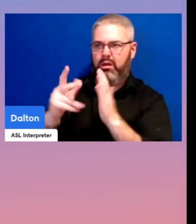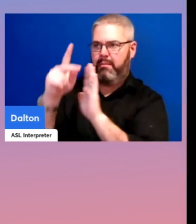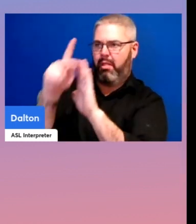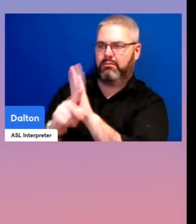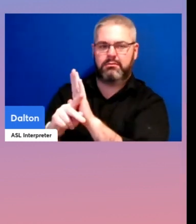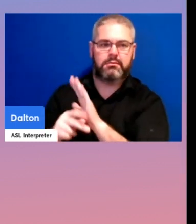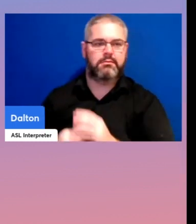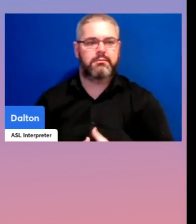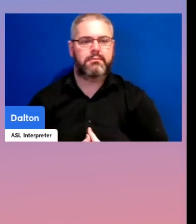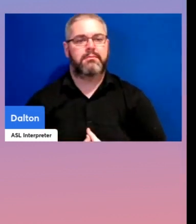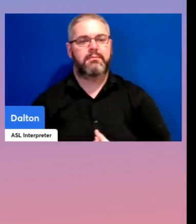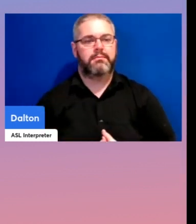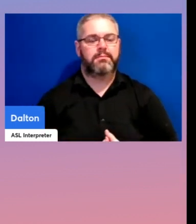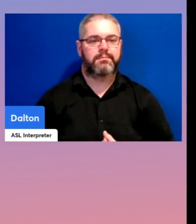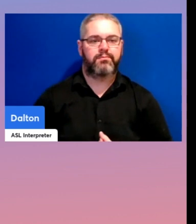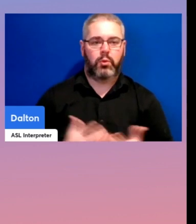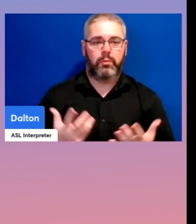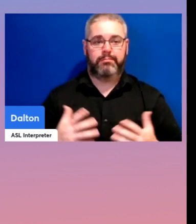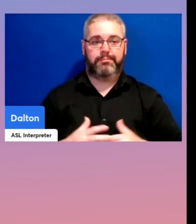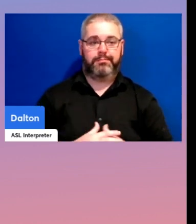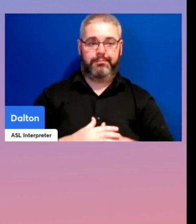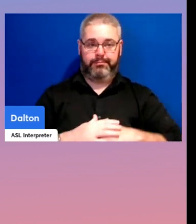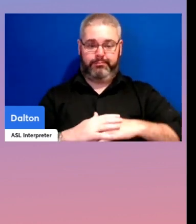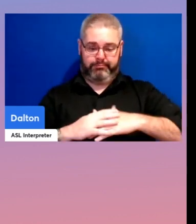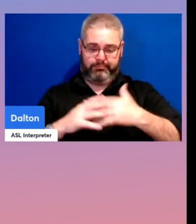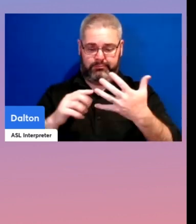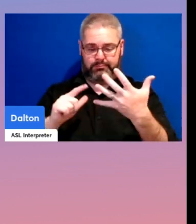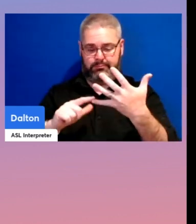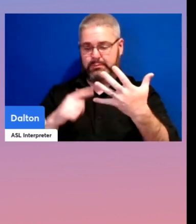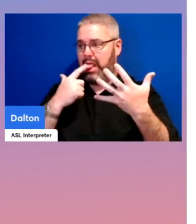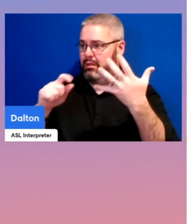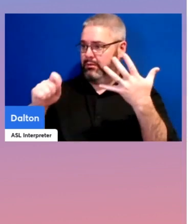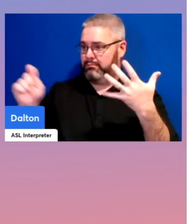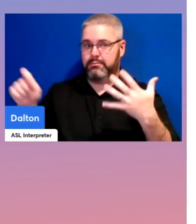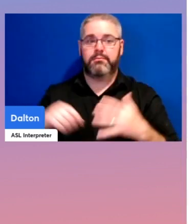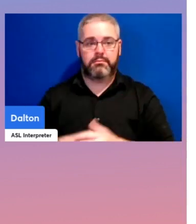All right, so that brings us to layer 1. So before we test, we validate.